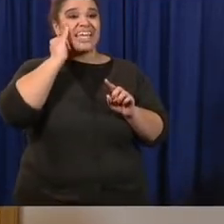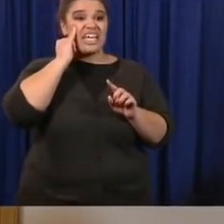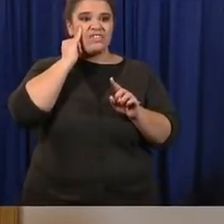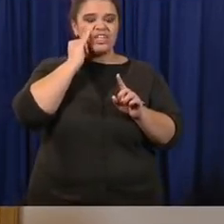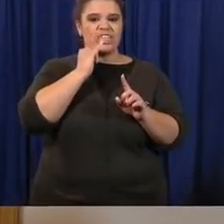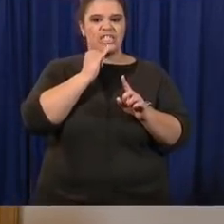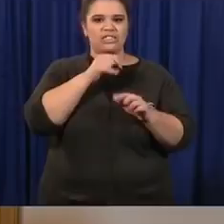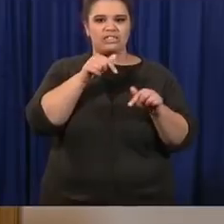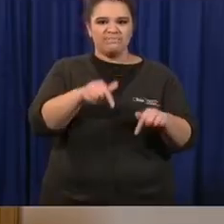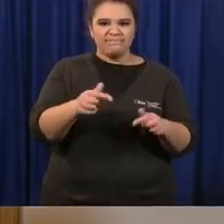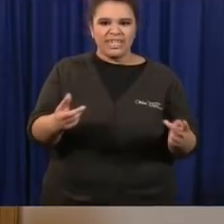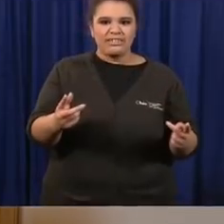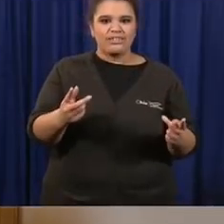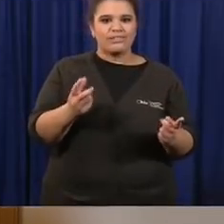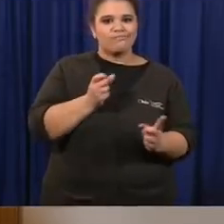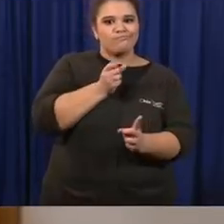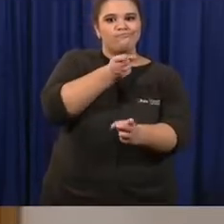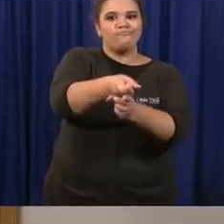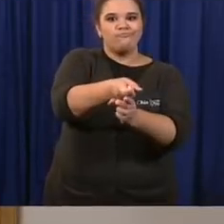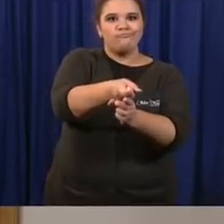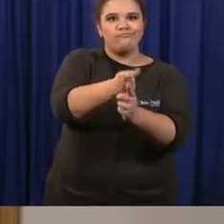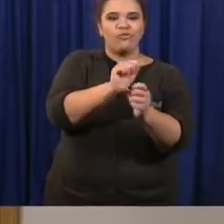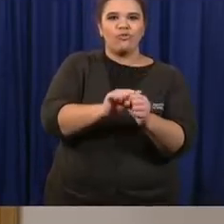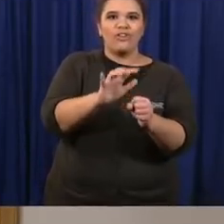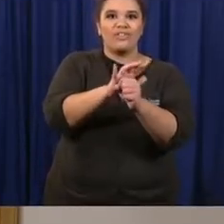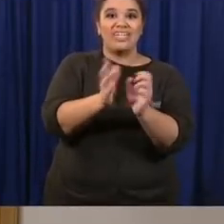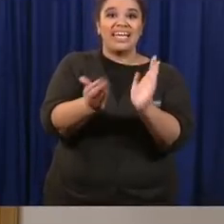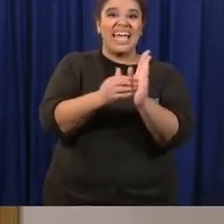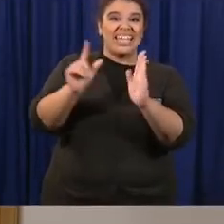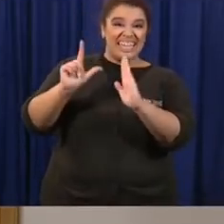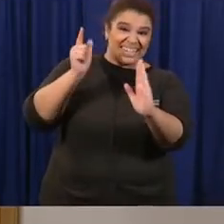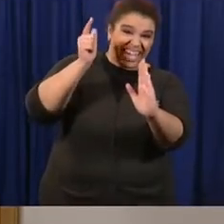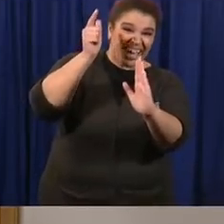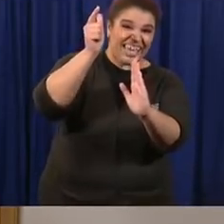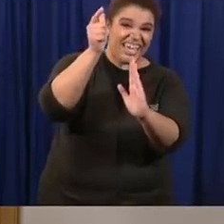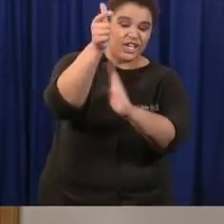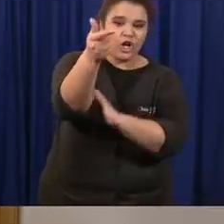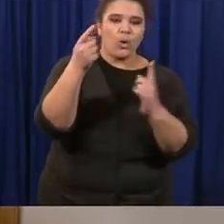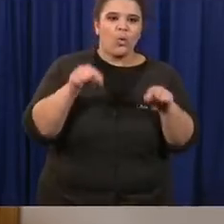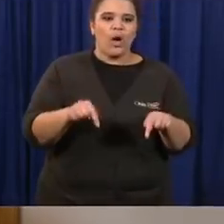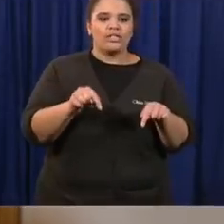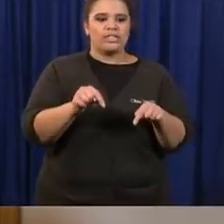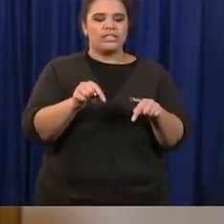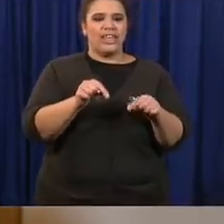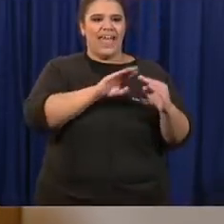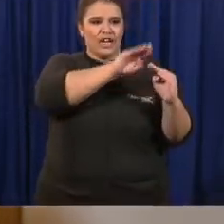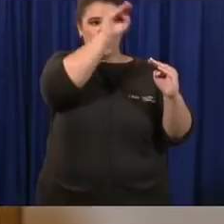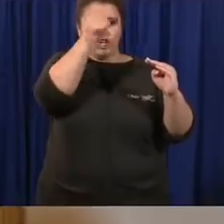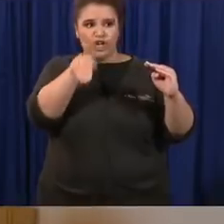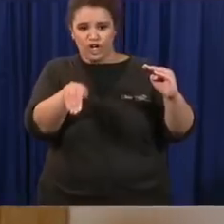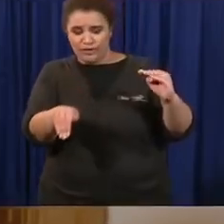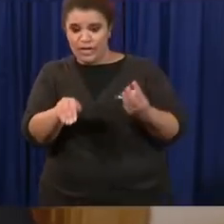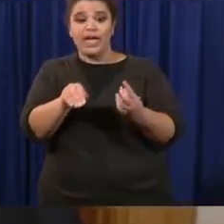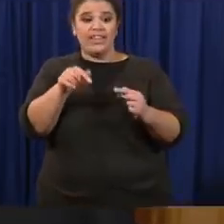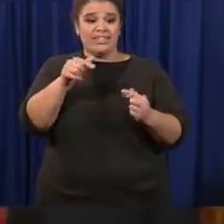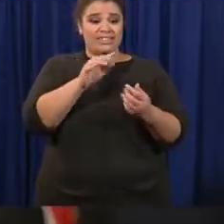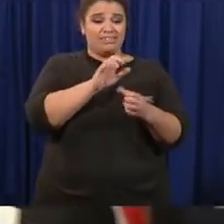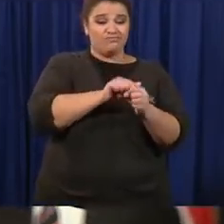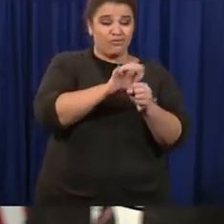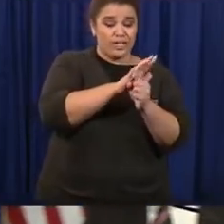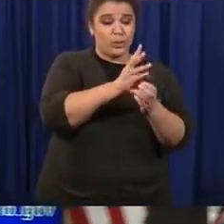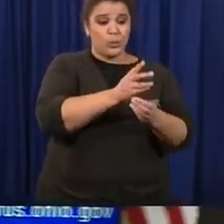If we do have what? A second wave of this later on, after we've gone over this curve and everything. Take that.